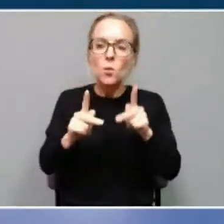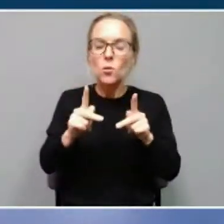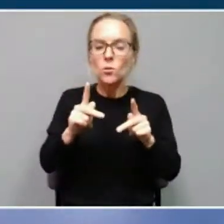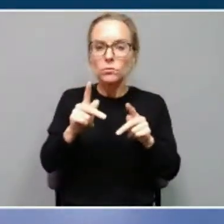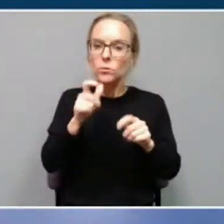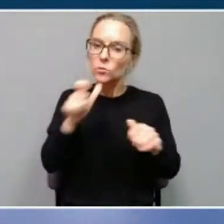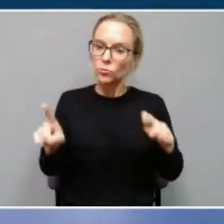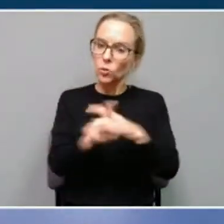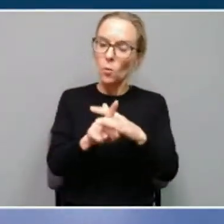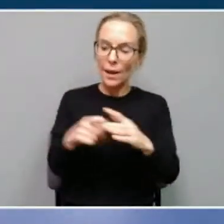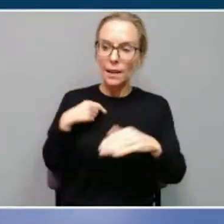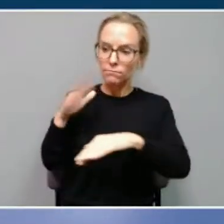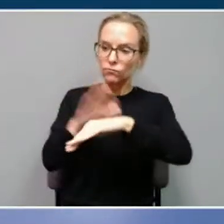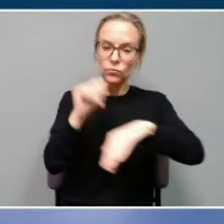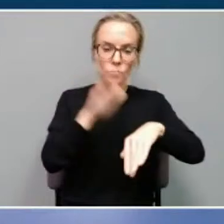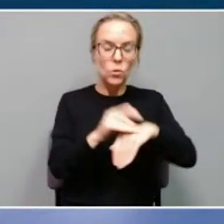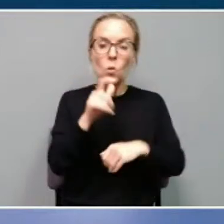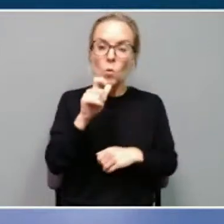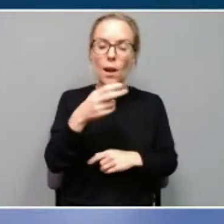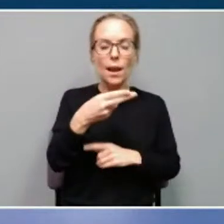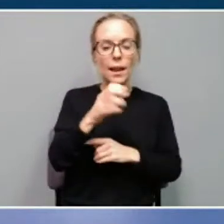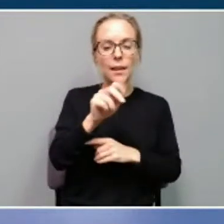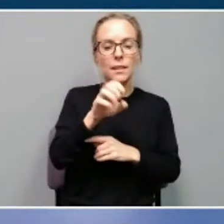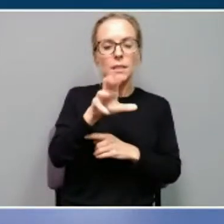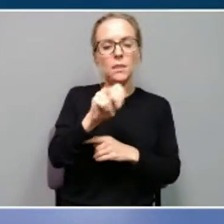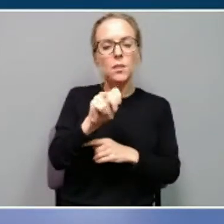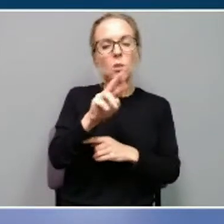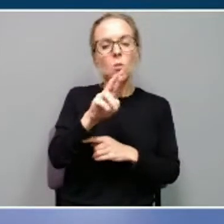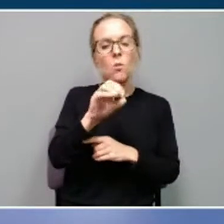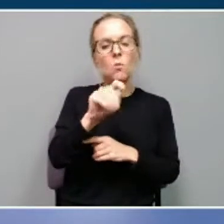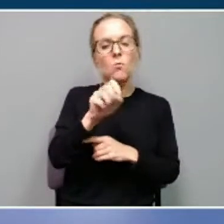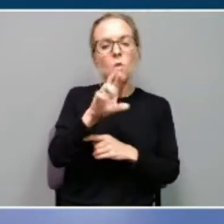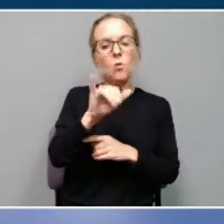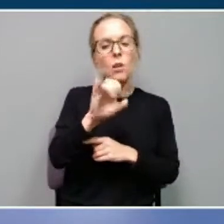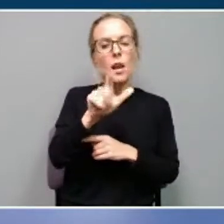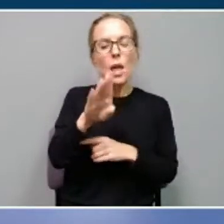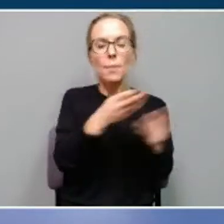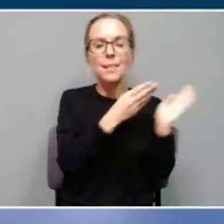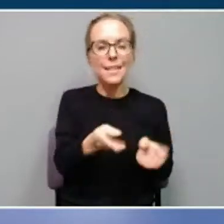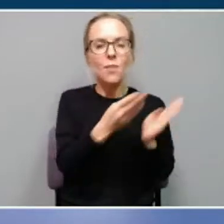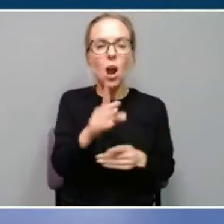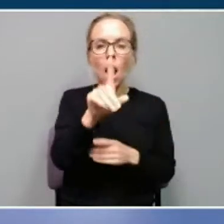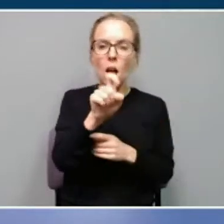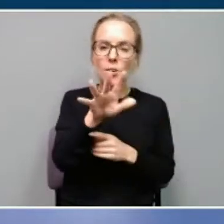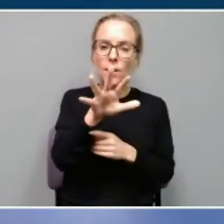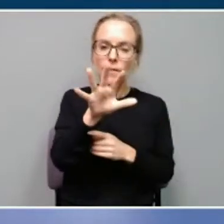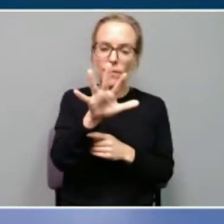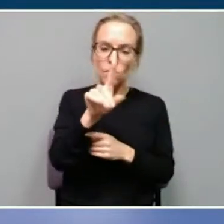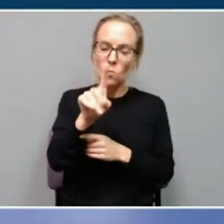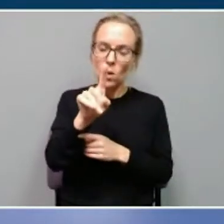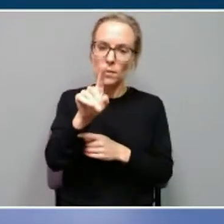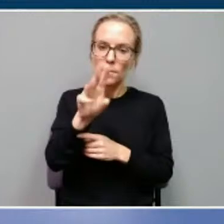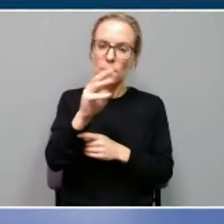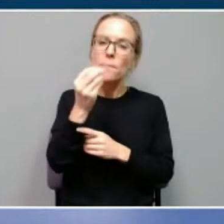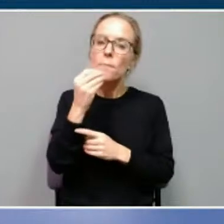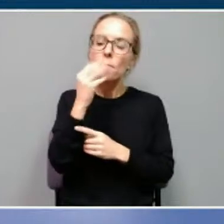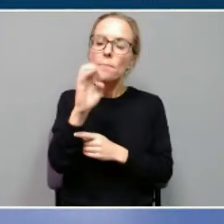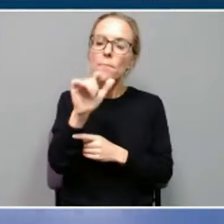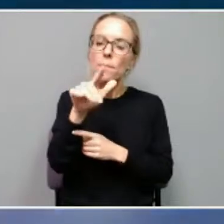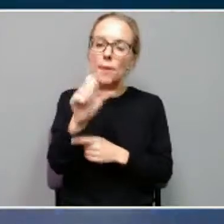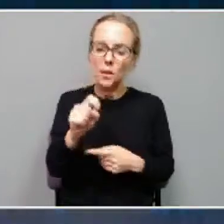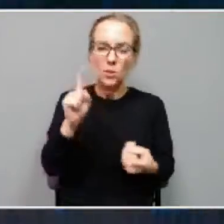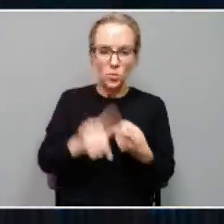do it. The Henderson Rotary Club delivered 561 meals to Deaconess Henderson and Henderson County Health Department to